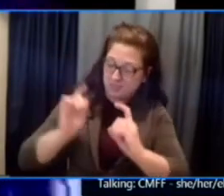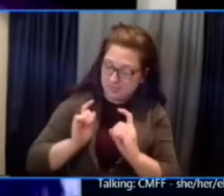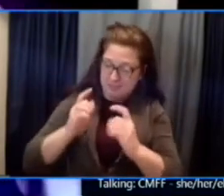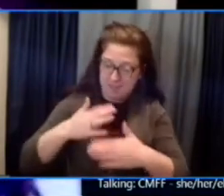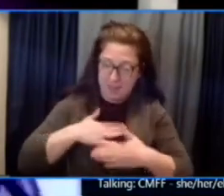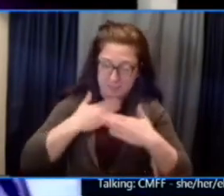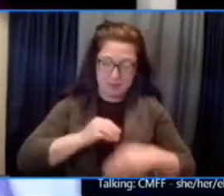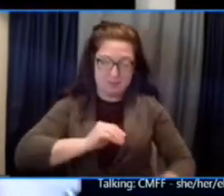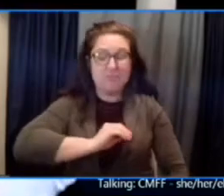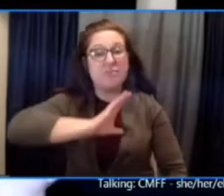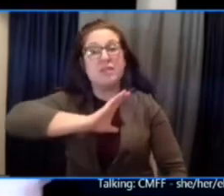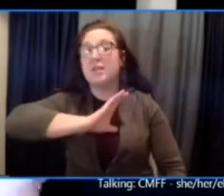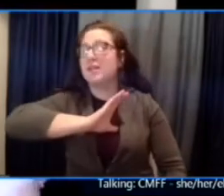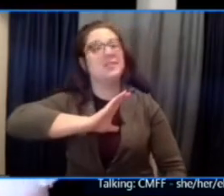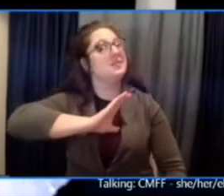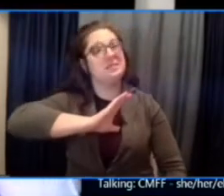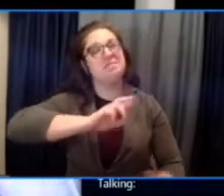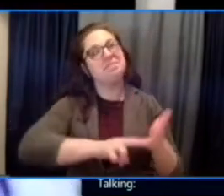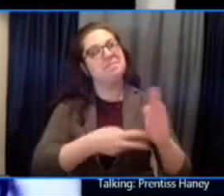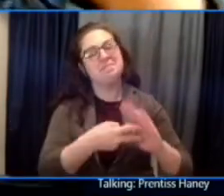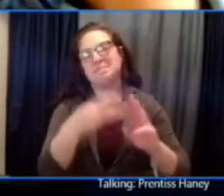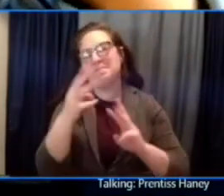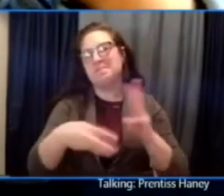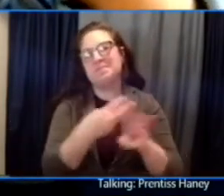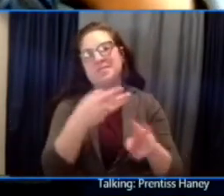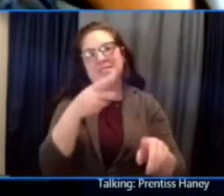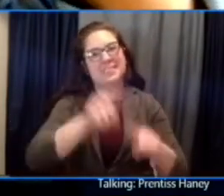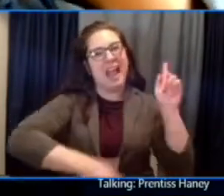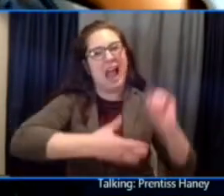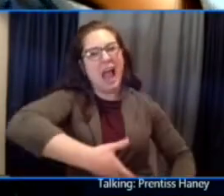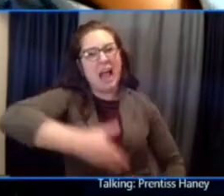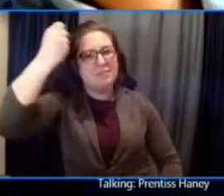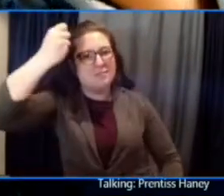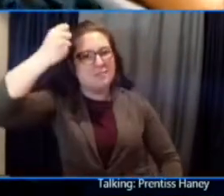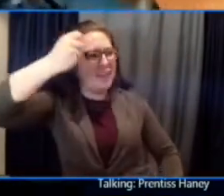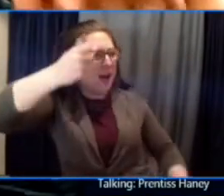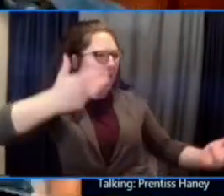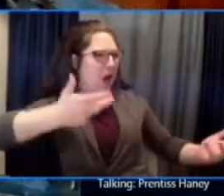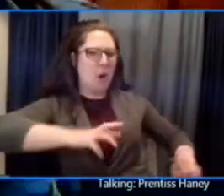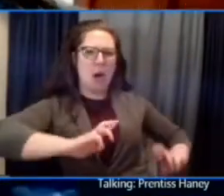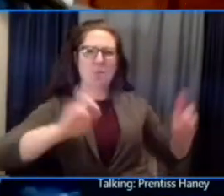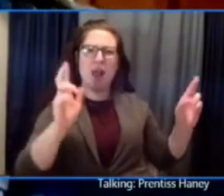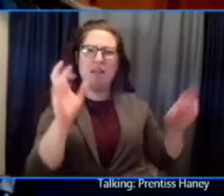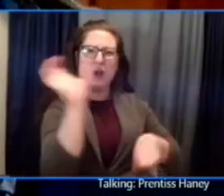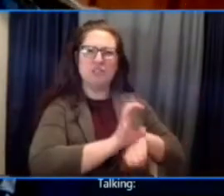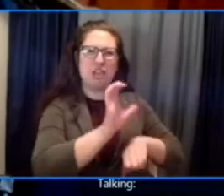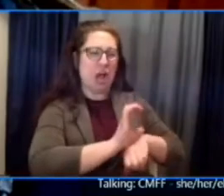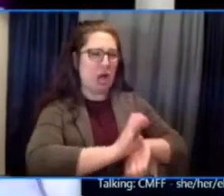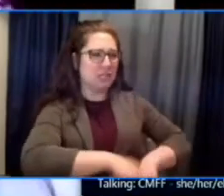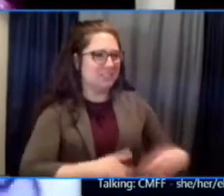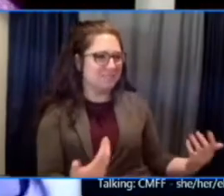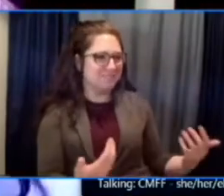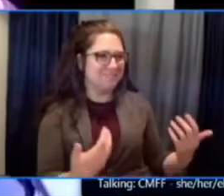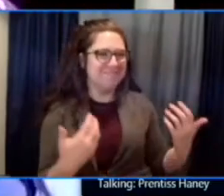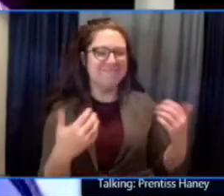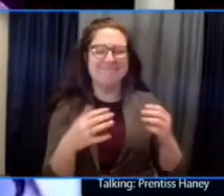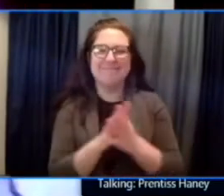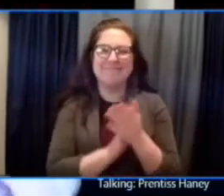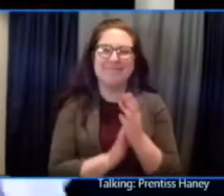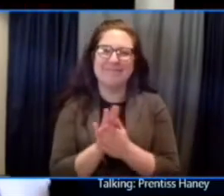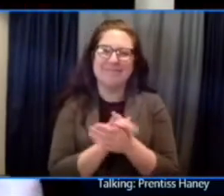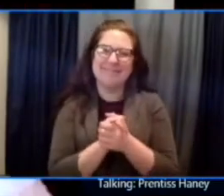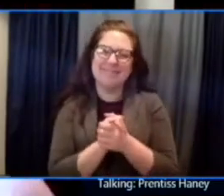really hard year without, you know, the pandemic and the uprising. We just, you know,